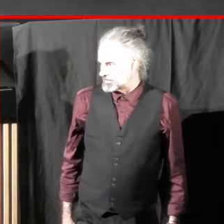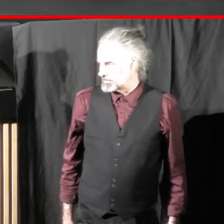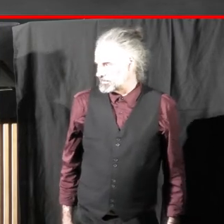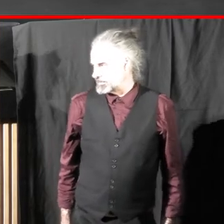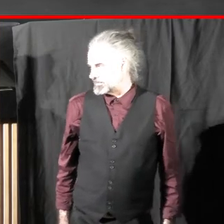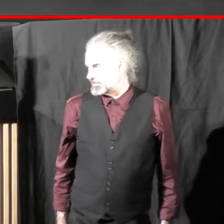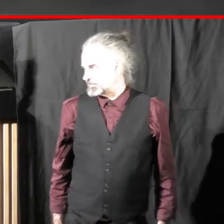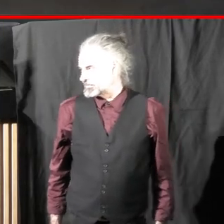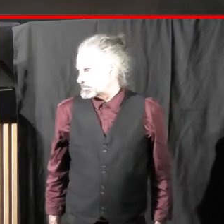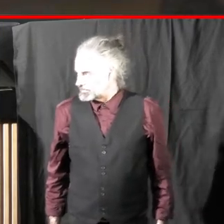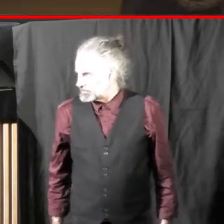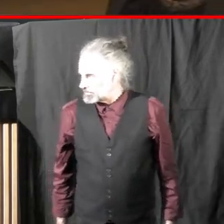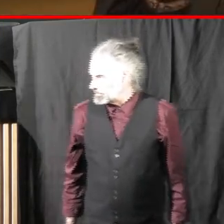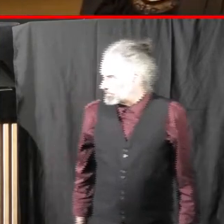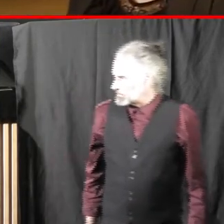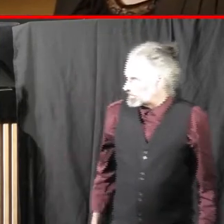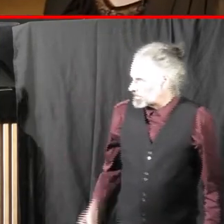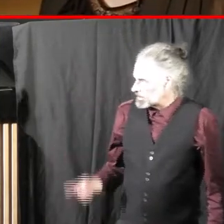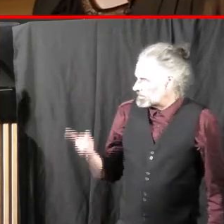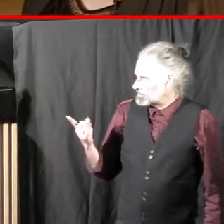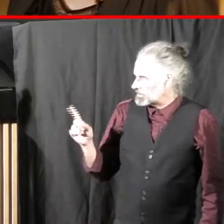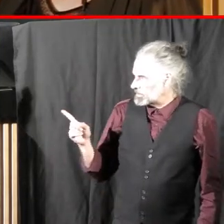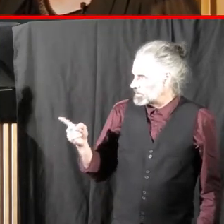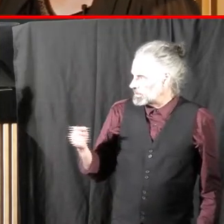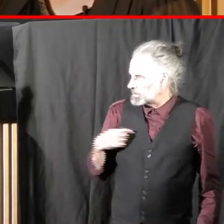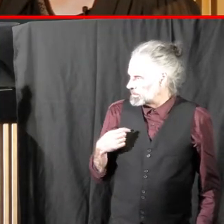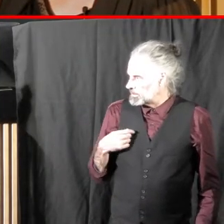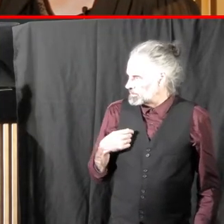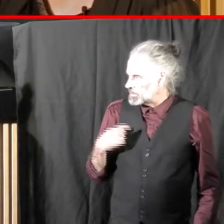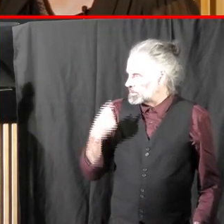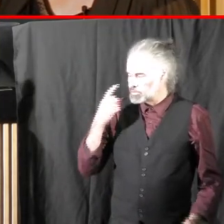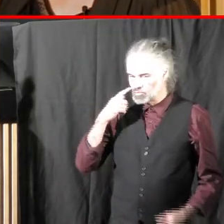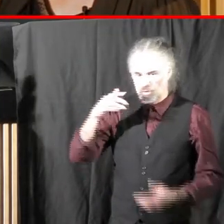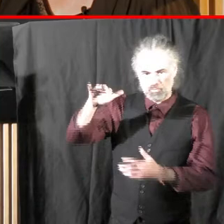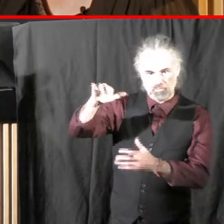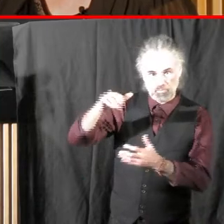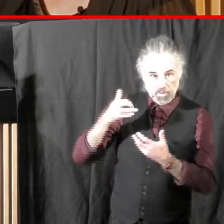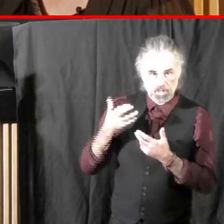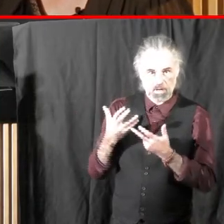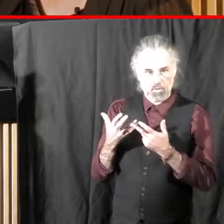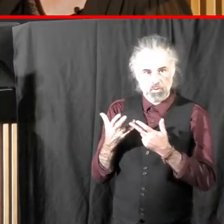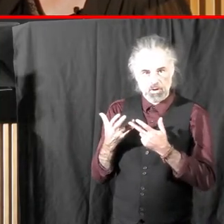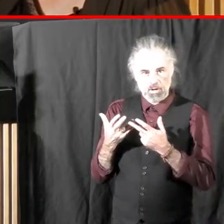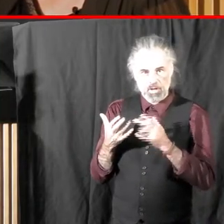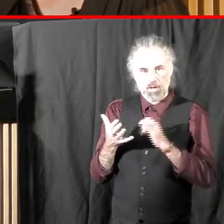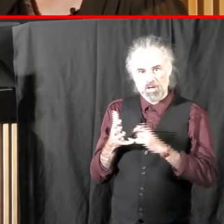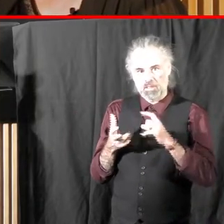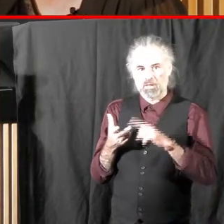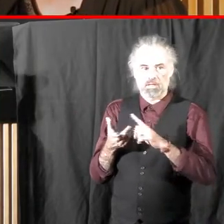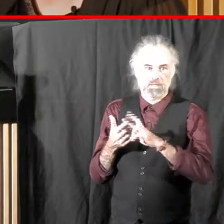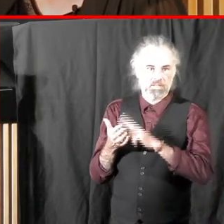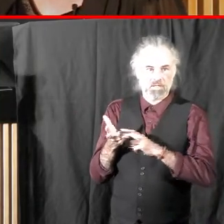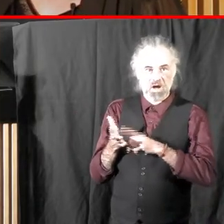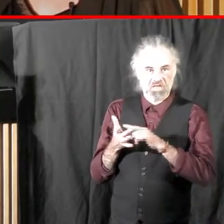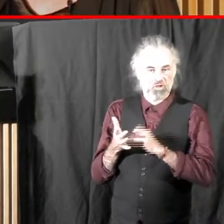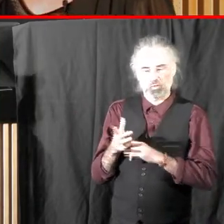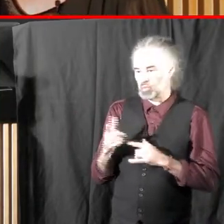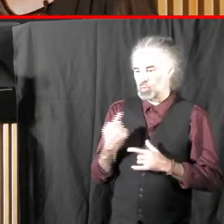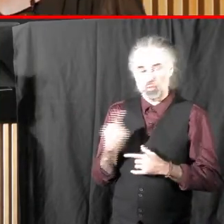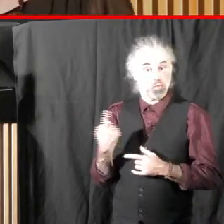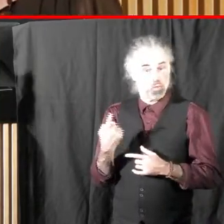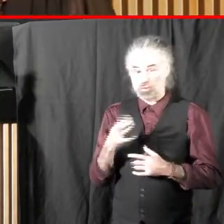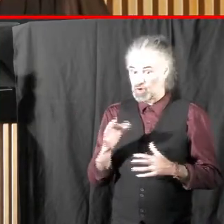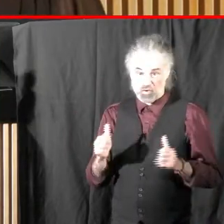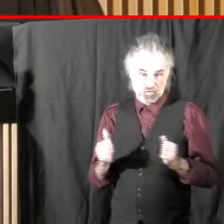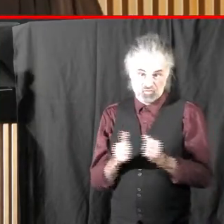Okay. Wouldn't the CEO actually try to hire other scientists in order to actually try to oppose said theory?